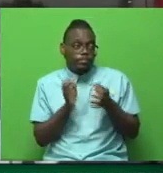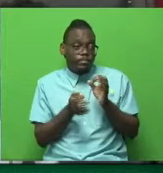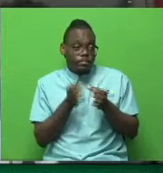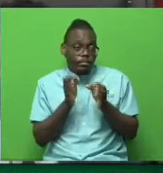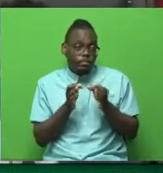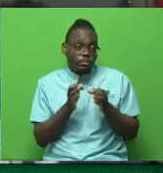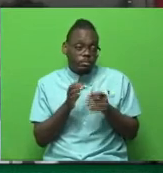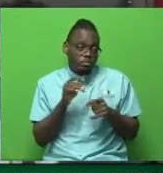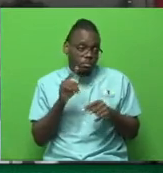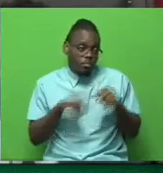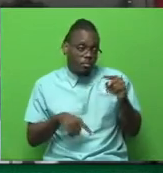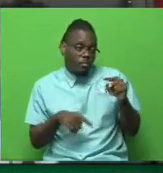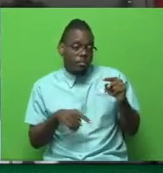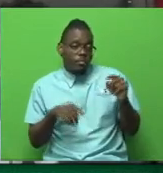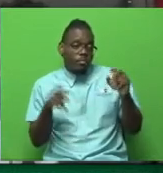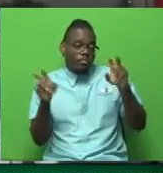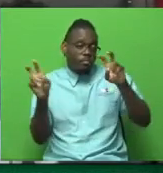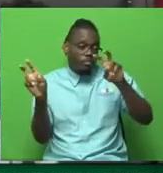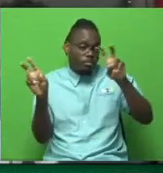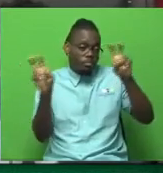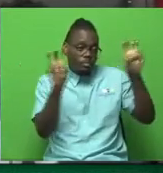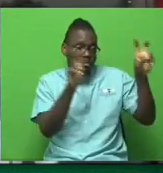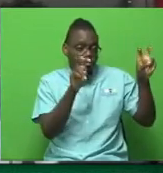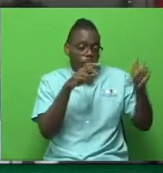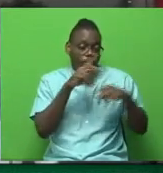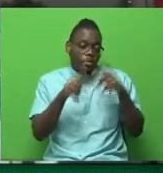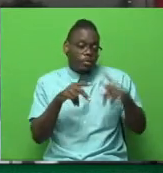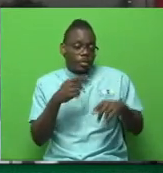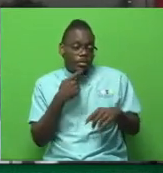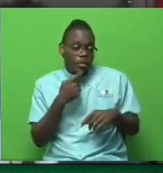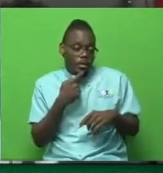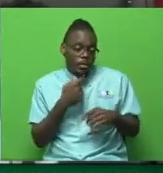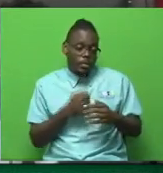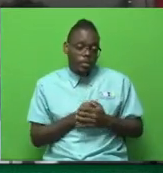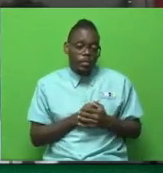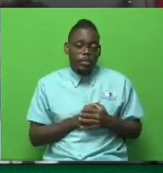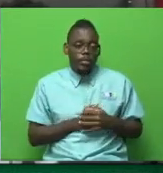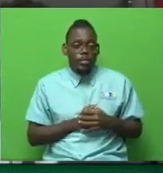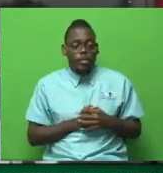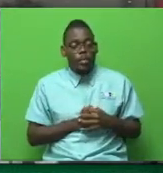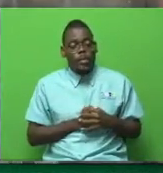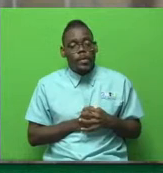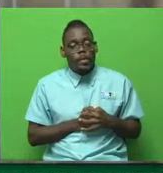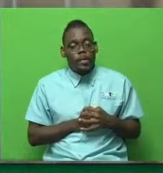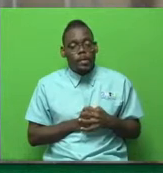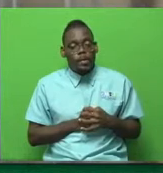right so that should be a guidance for whatever you're going to quote